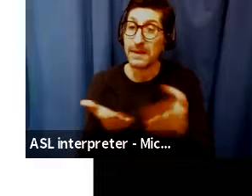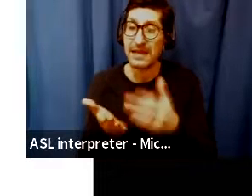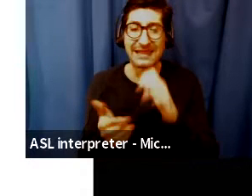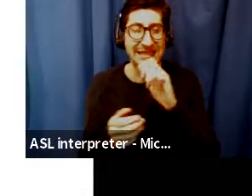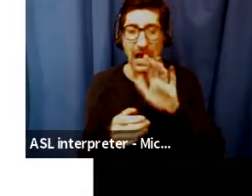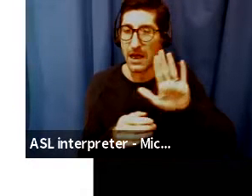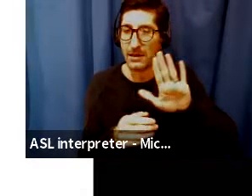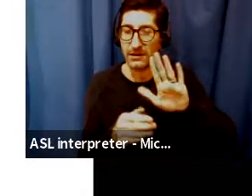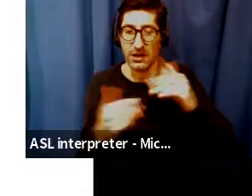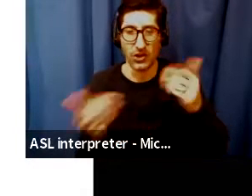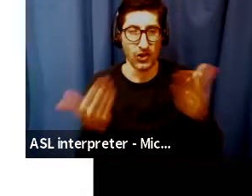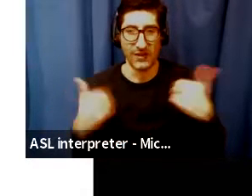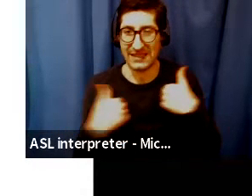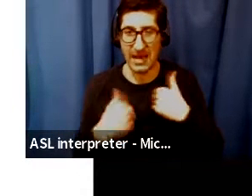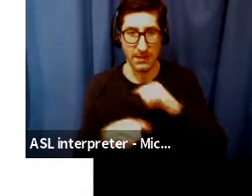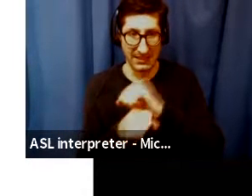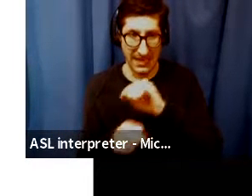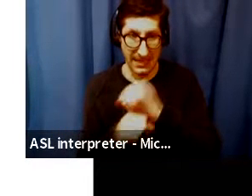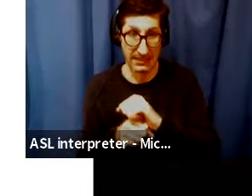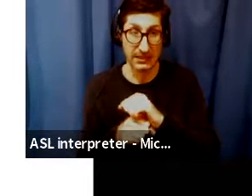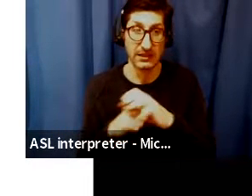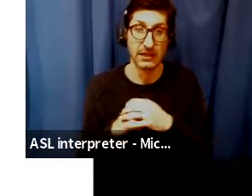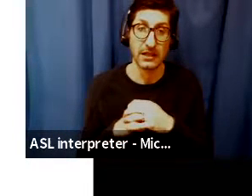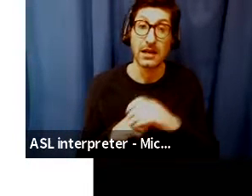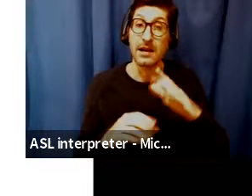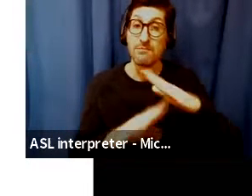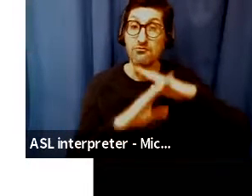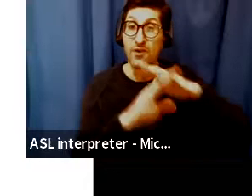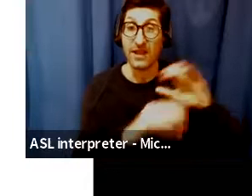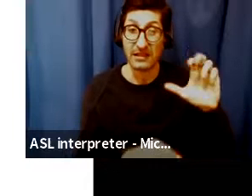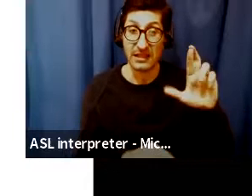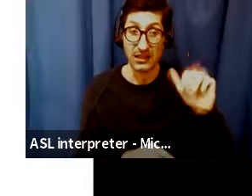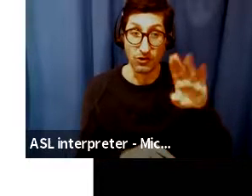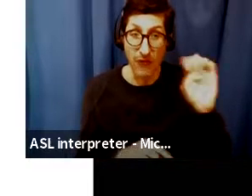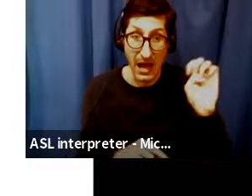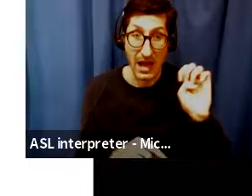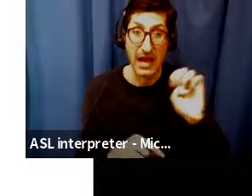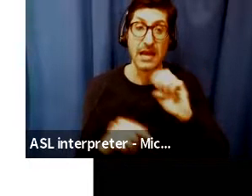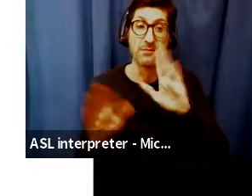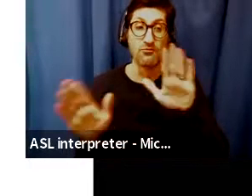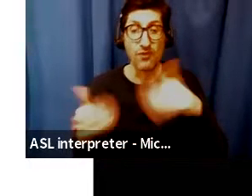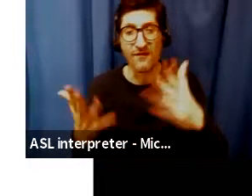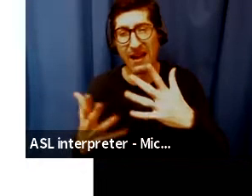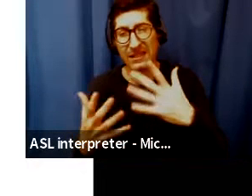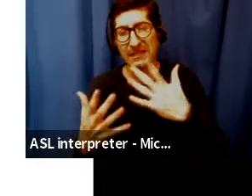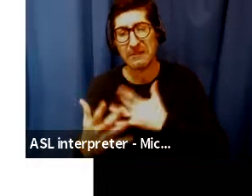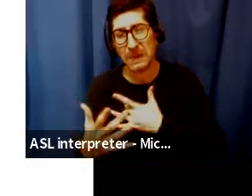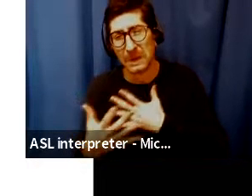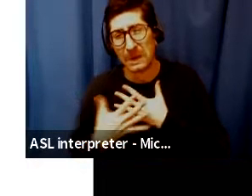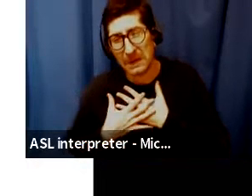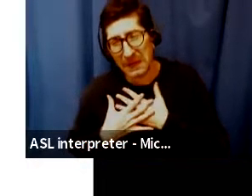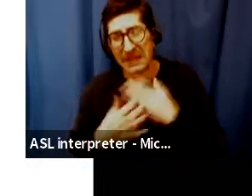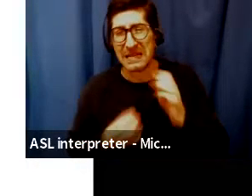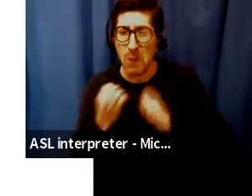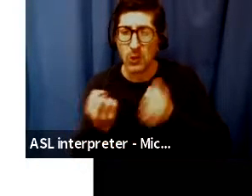tasks, and the provision of emotional support, well-being, comfort, and companionship are not considered to be worker tasks. So